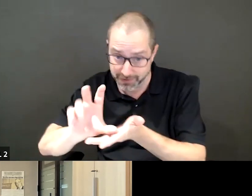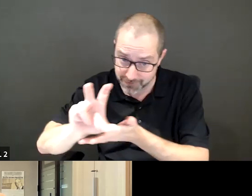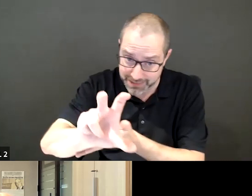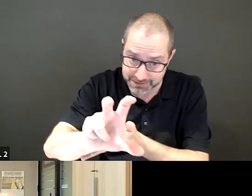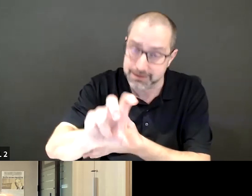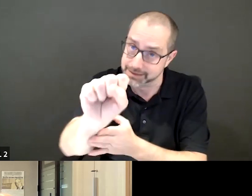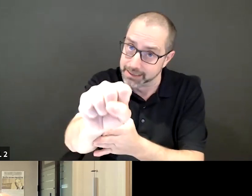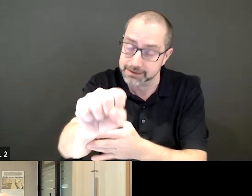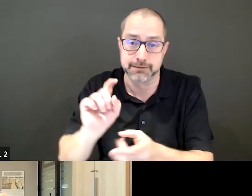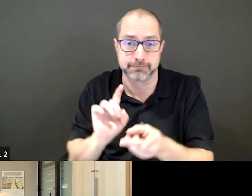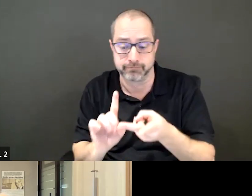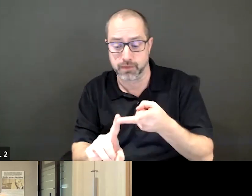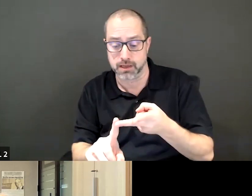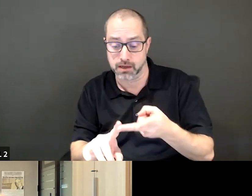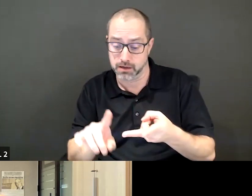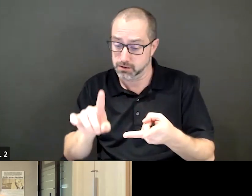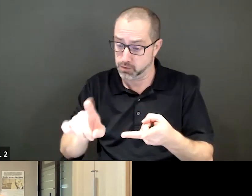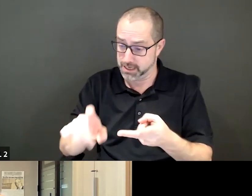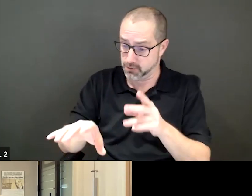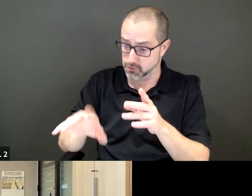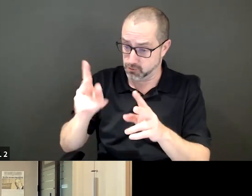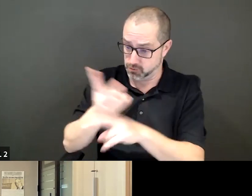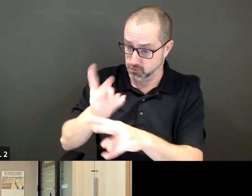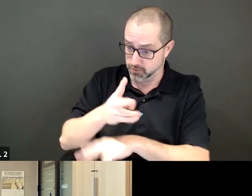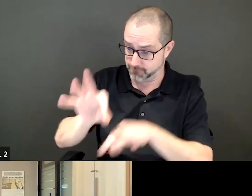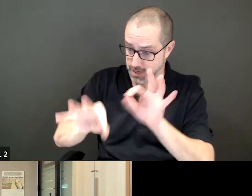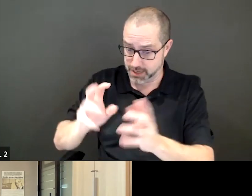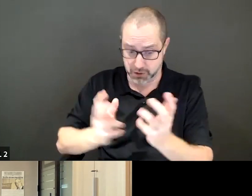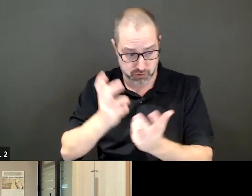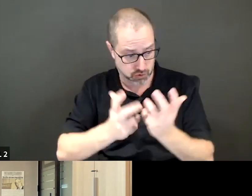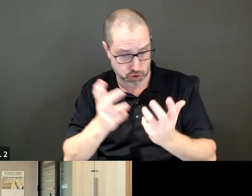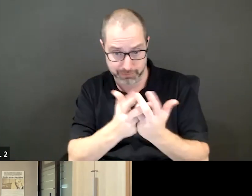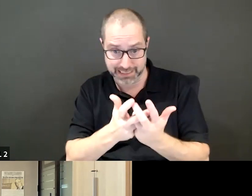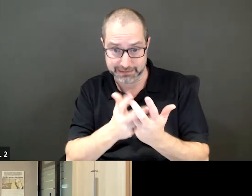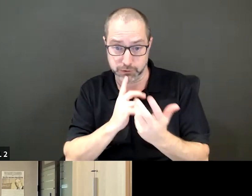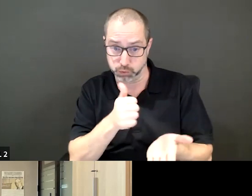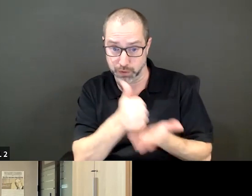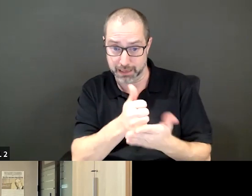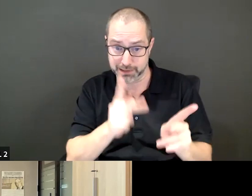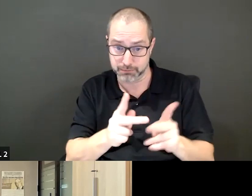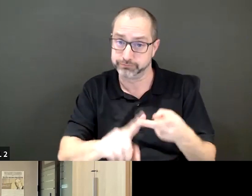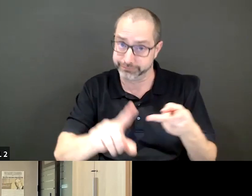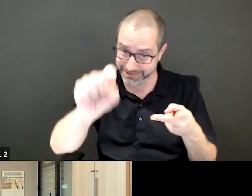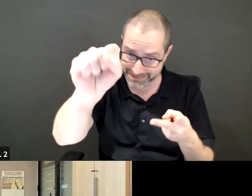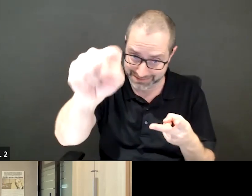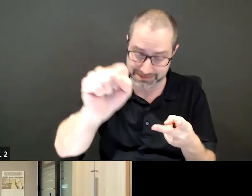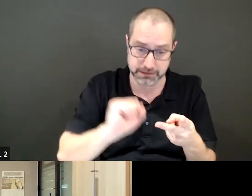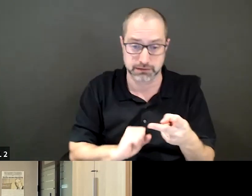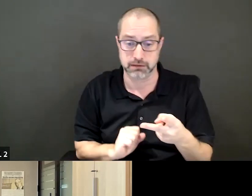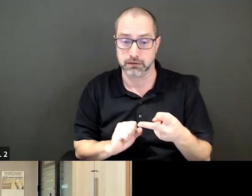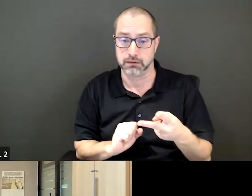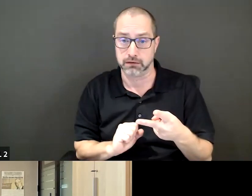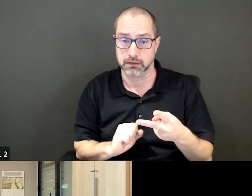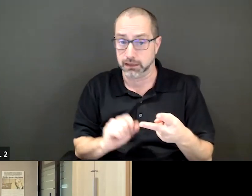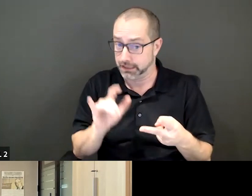Does it mean that we need to find accommodations to assist people? Yes, it does. But that's the nature of